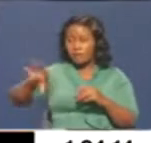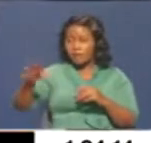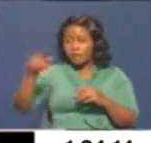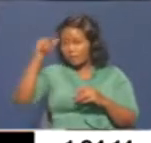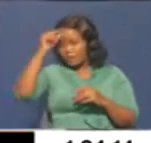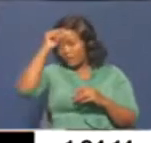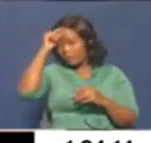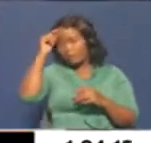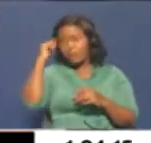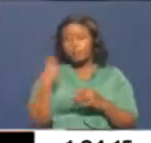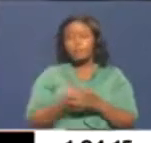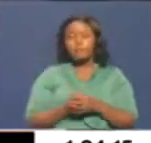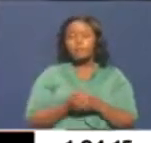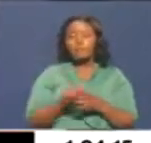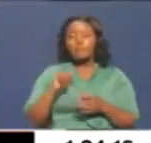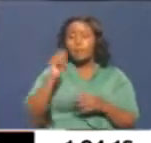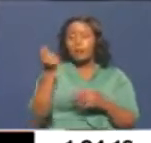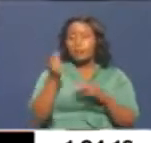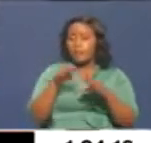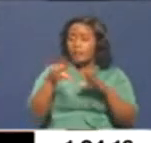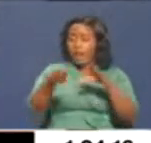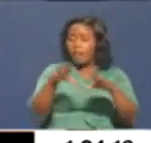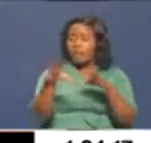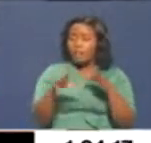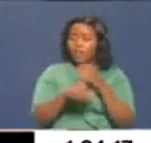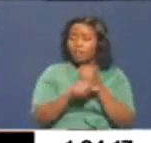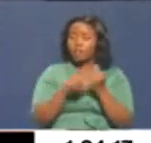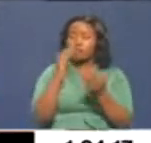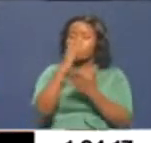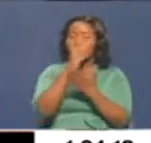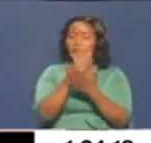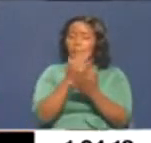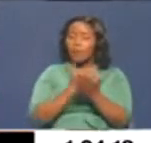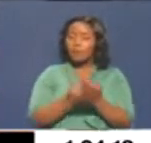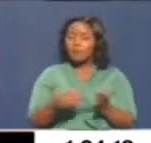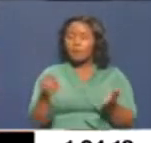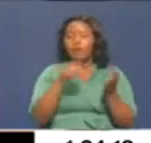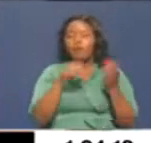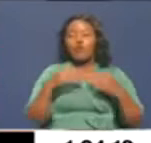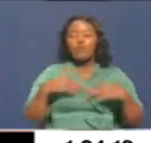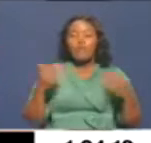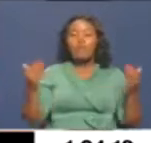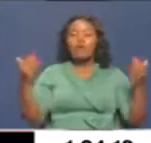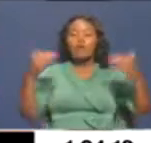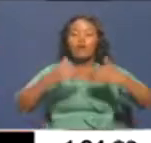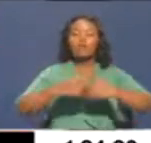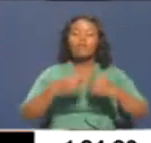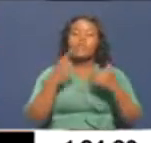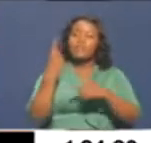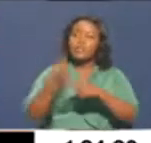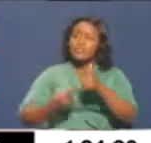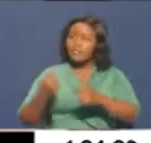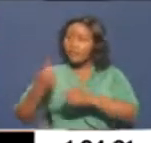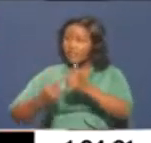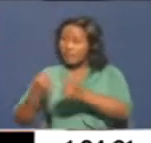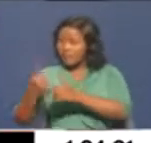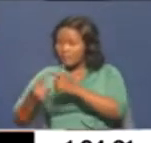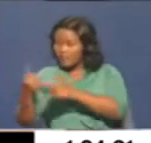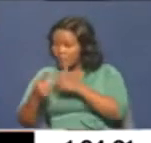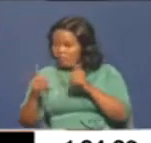Veterinary Association program, they usually have a conference every year, and they move around the